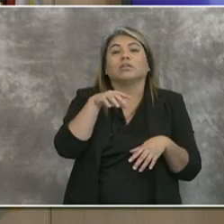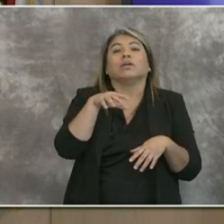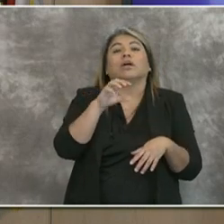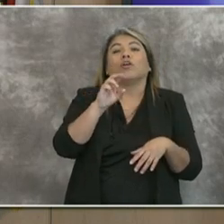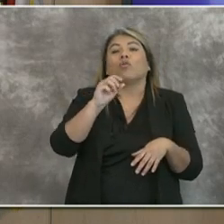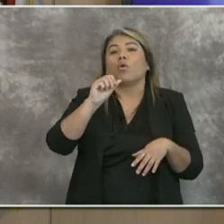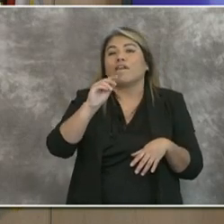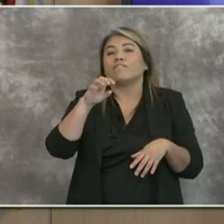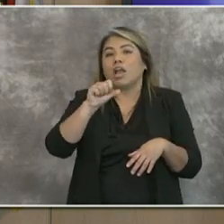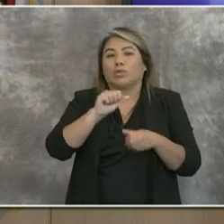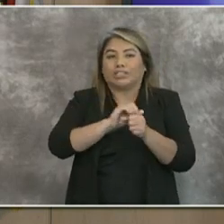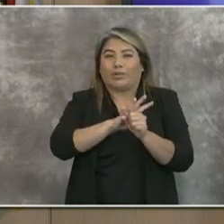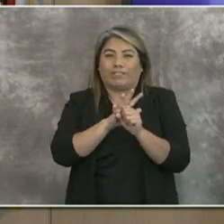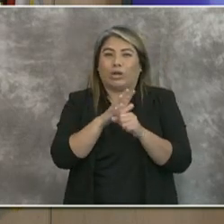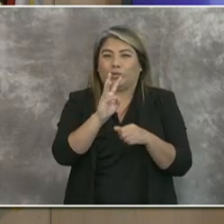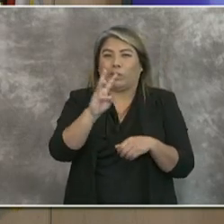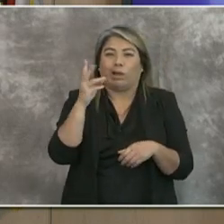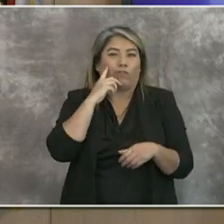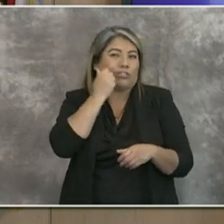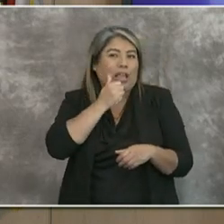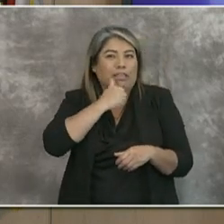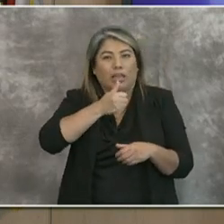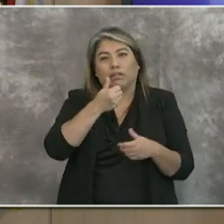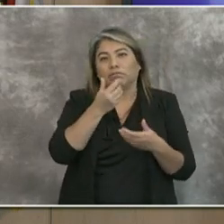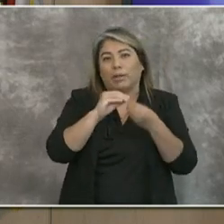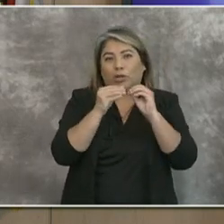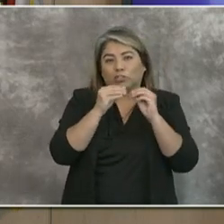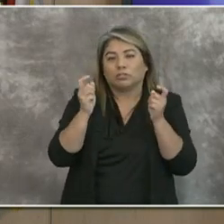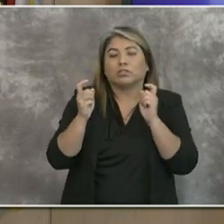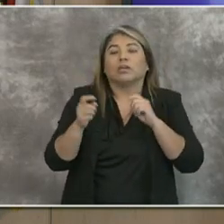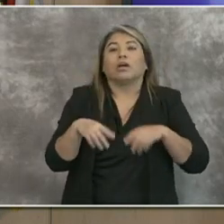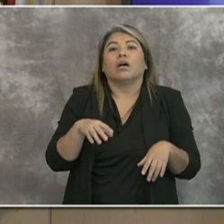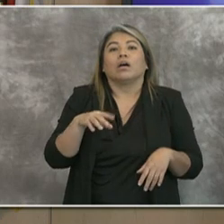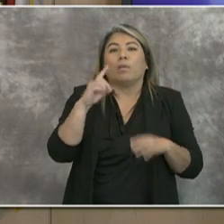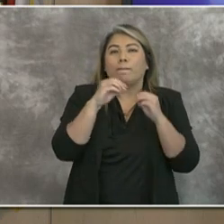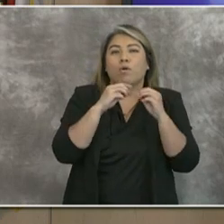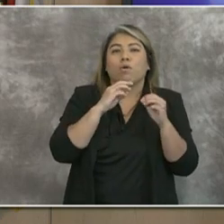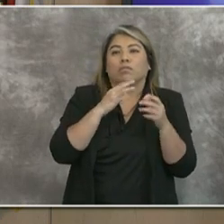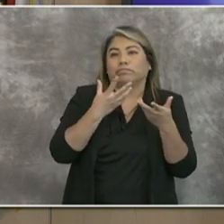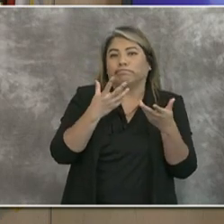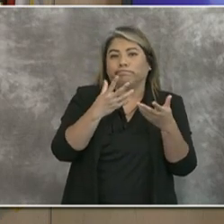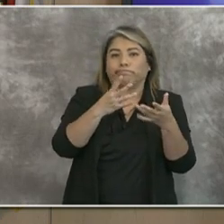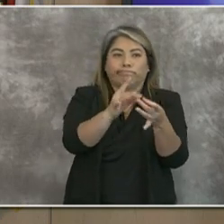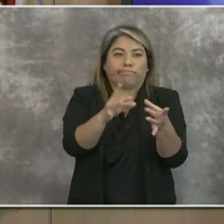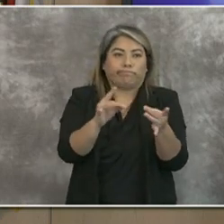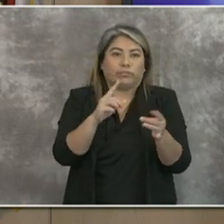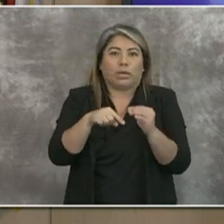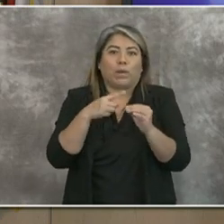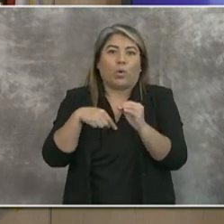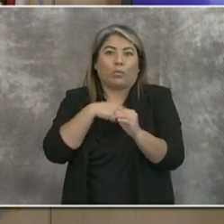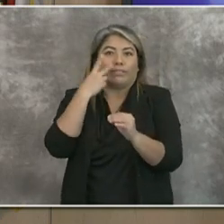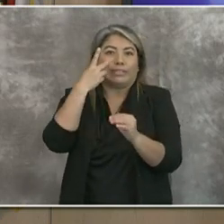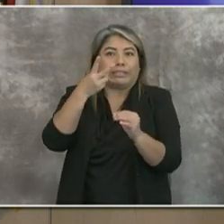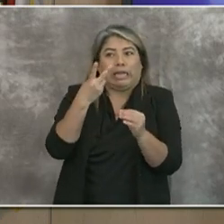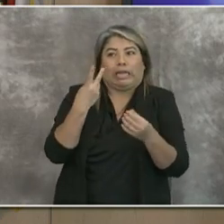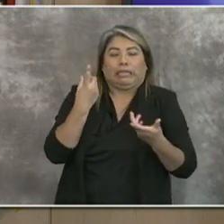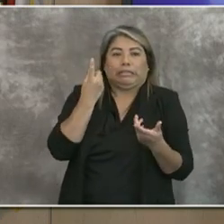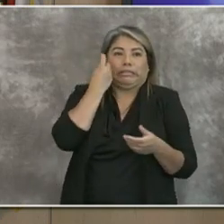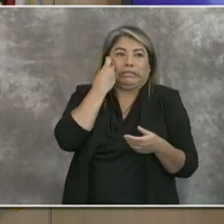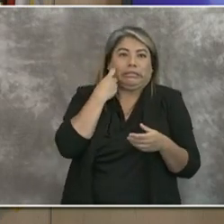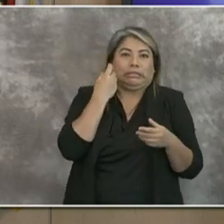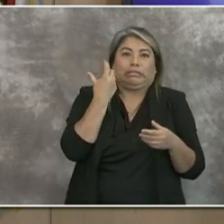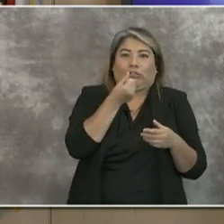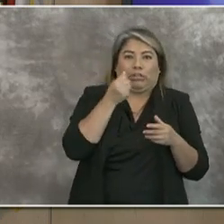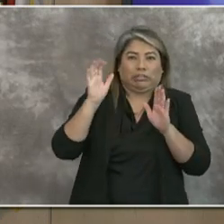daily updates. You know, just one other comment in regards to some of the things we've seen over these last couple of